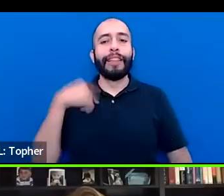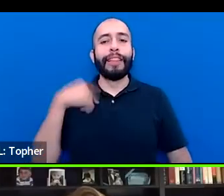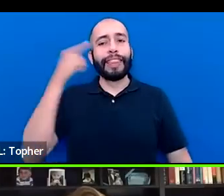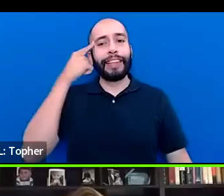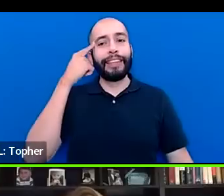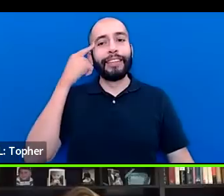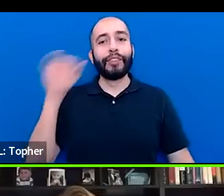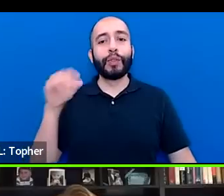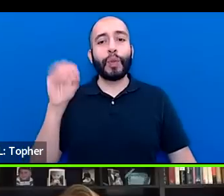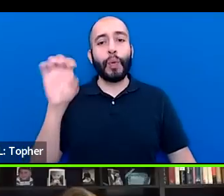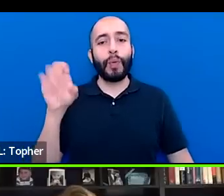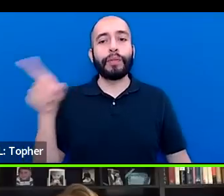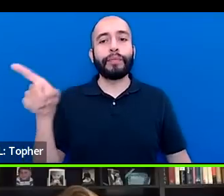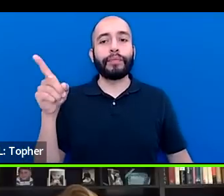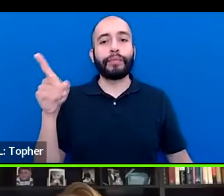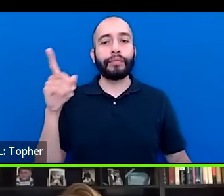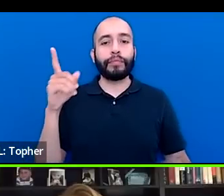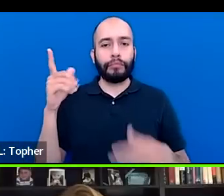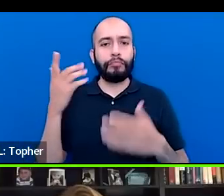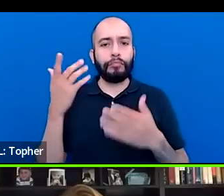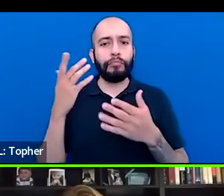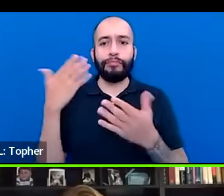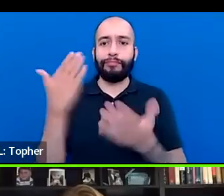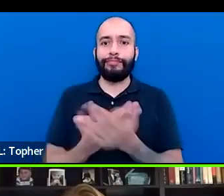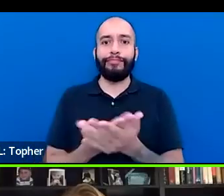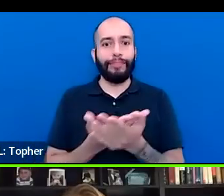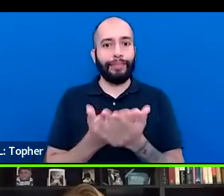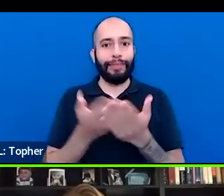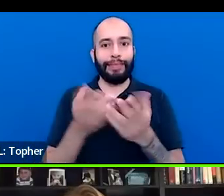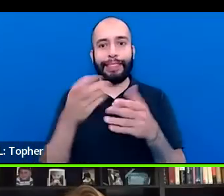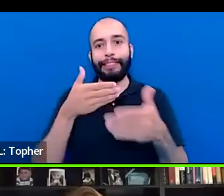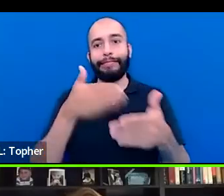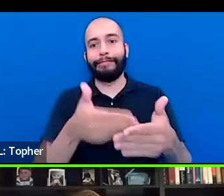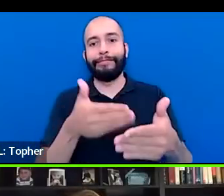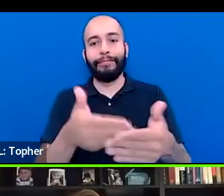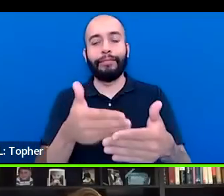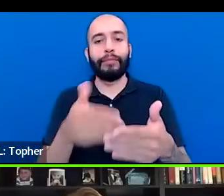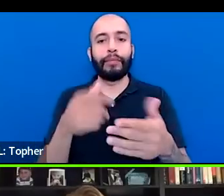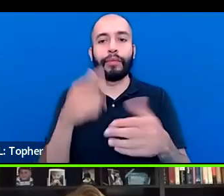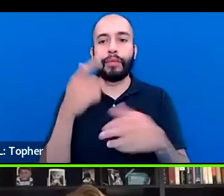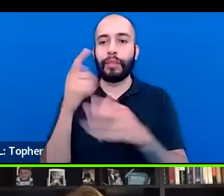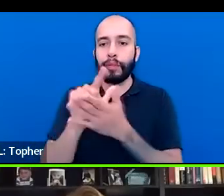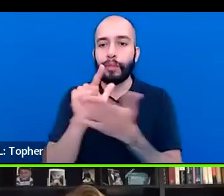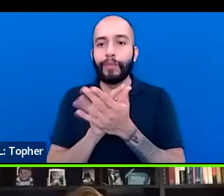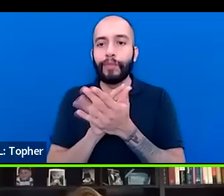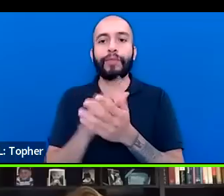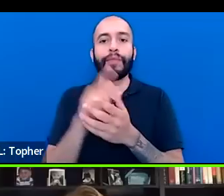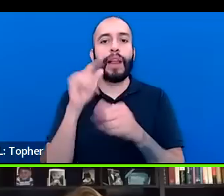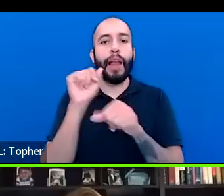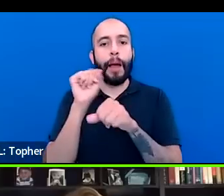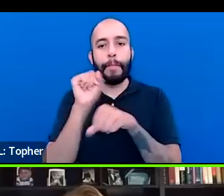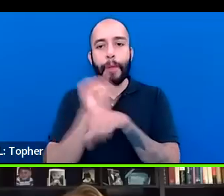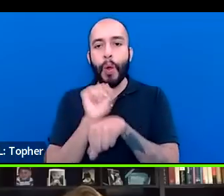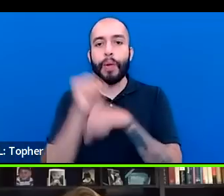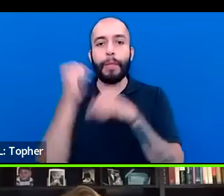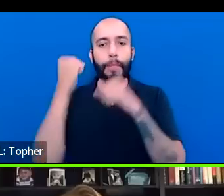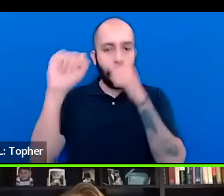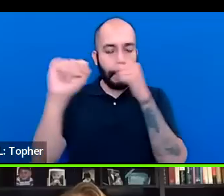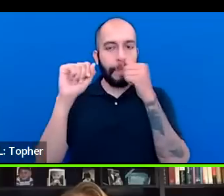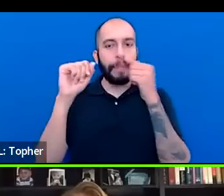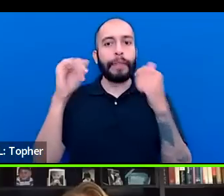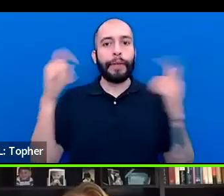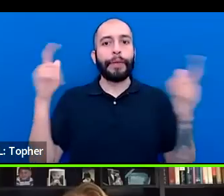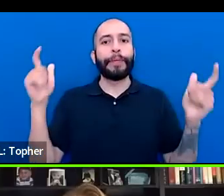has continued to shrink in recent decades, we have gone into more and more of a protective